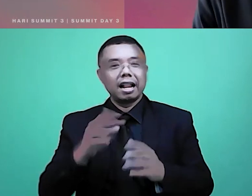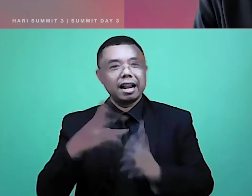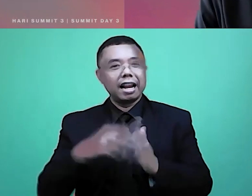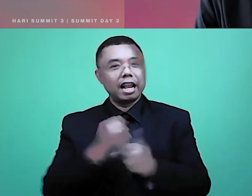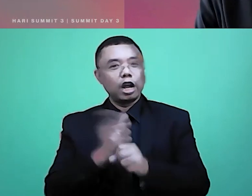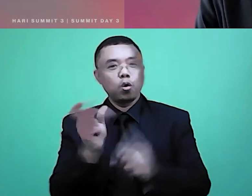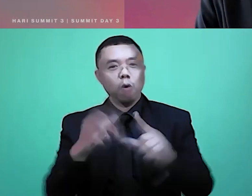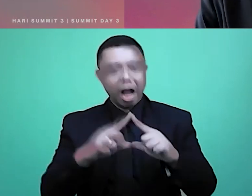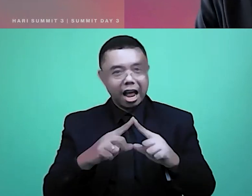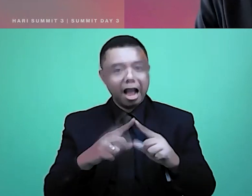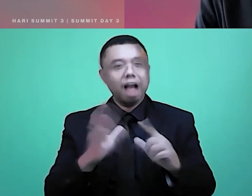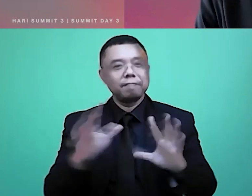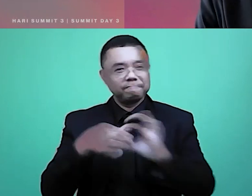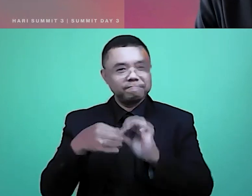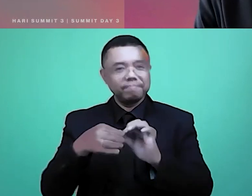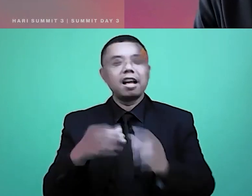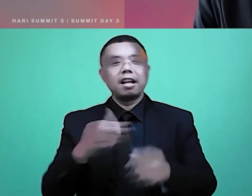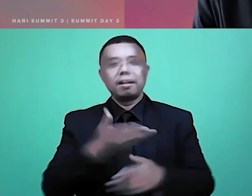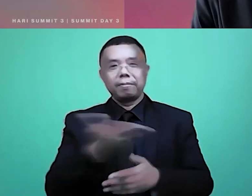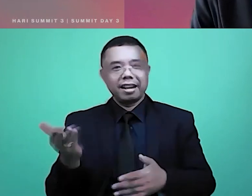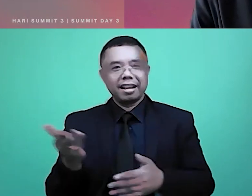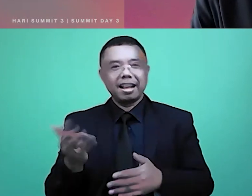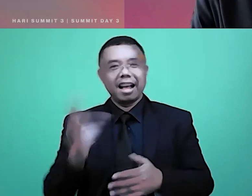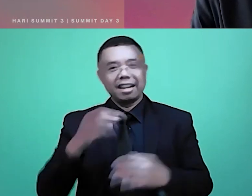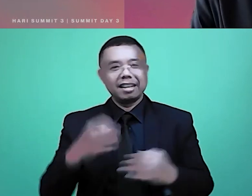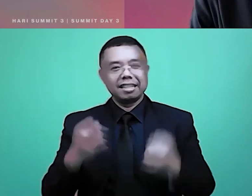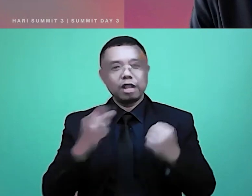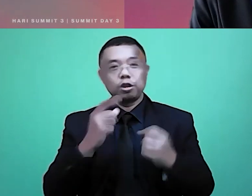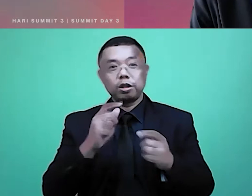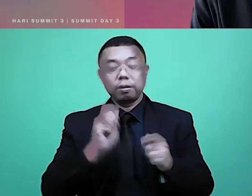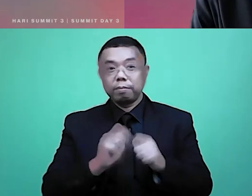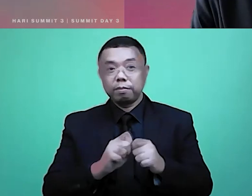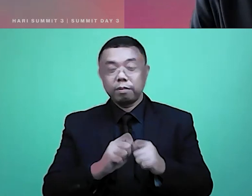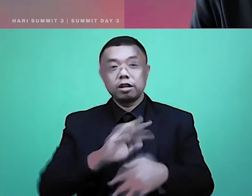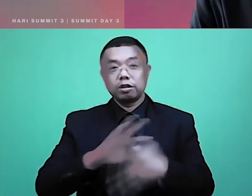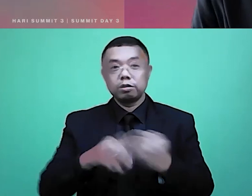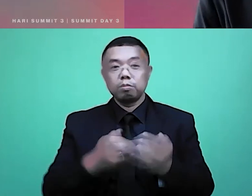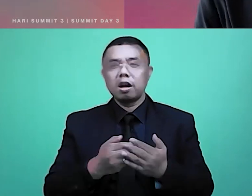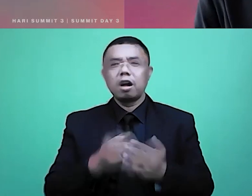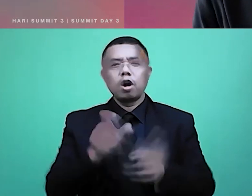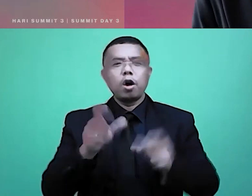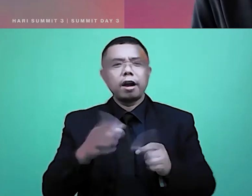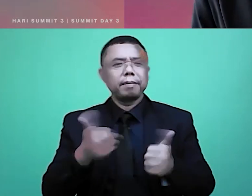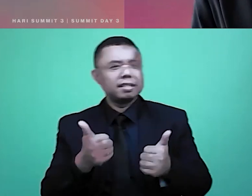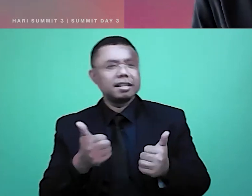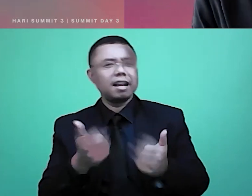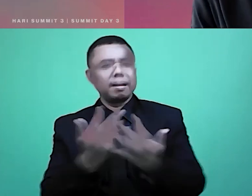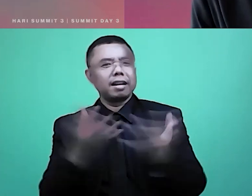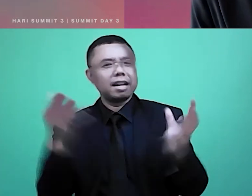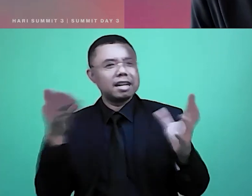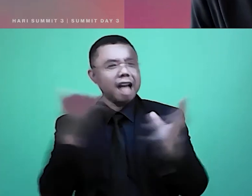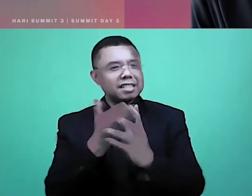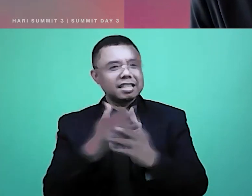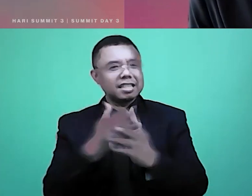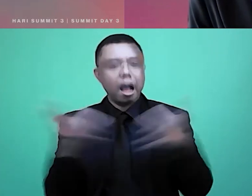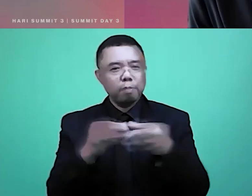and always in ensuring that as many people as possible can join in on these conversations. I'm Helen Brown from